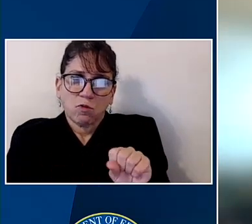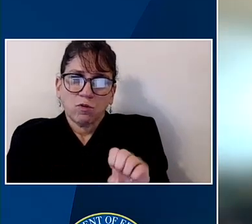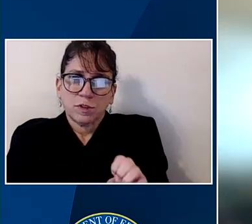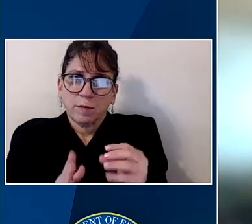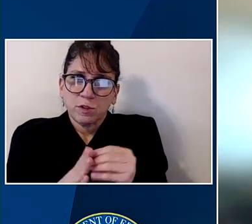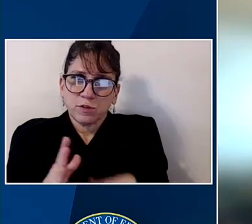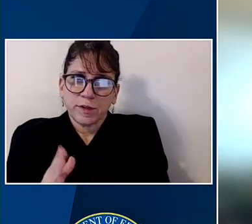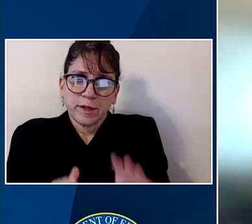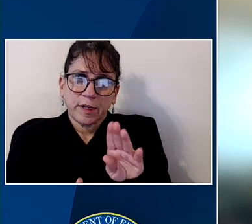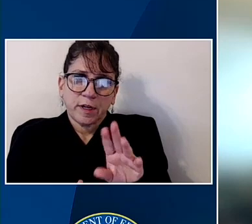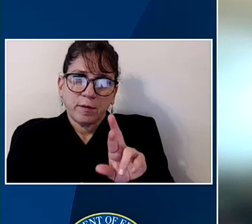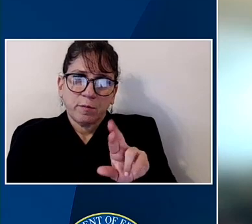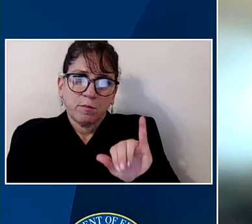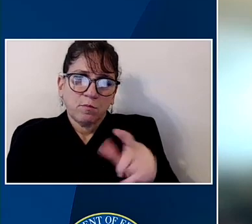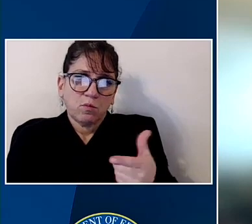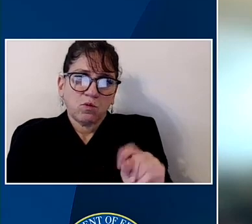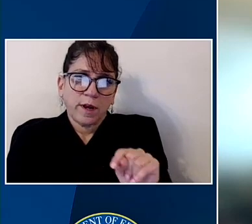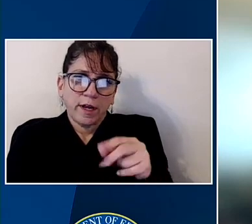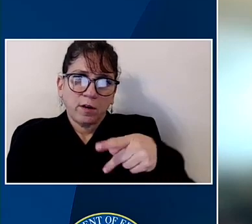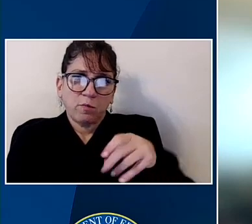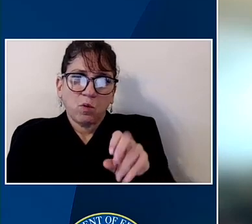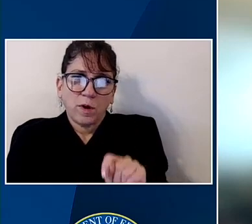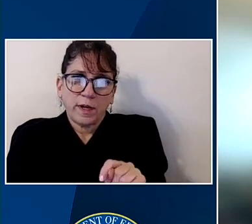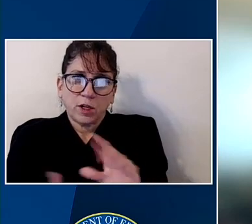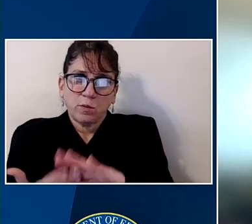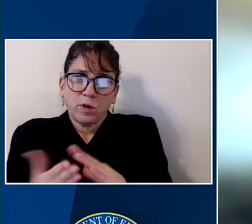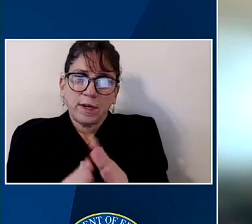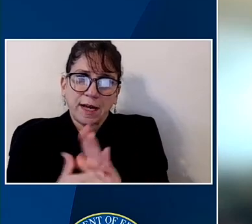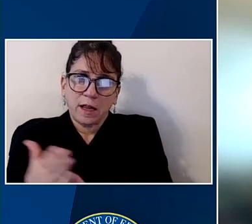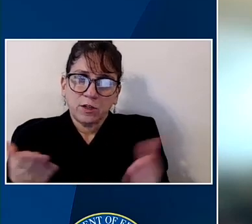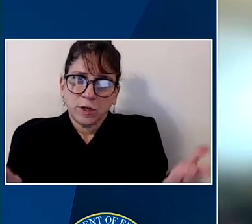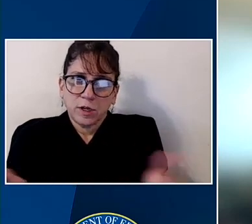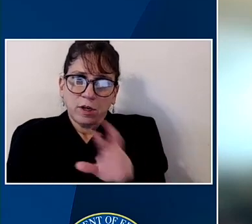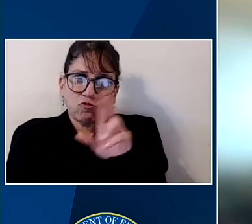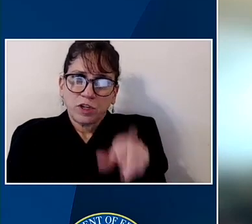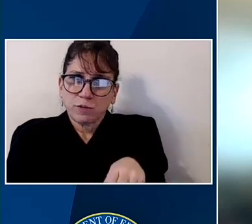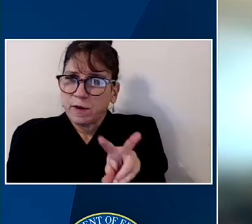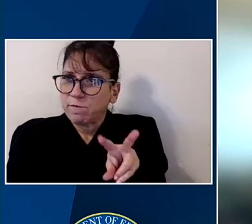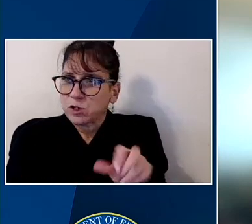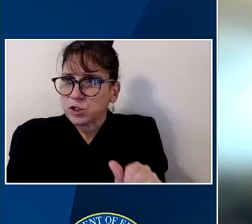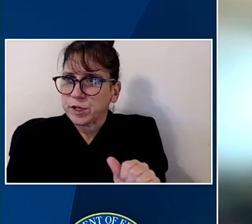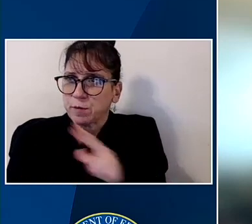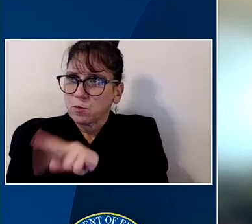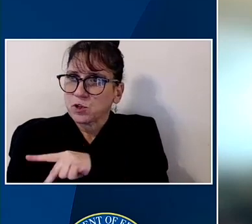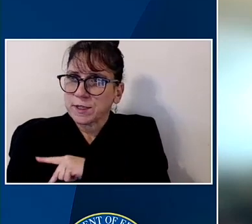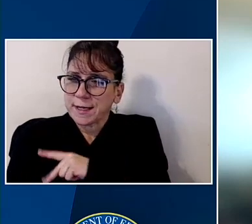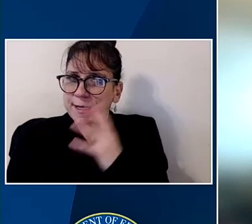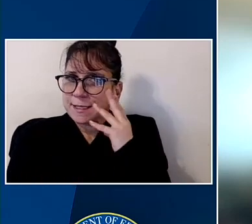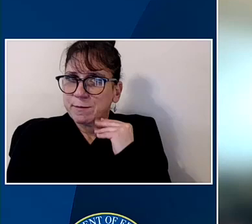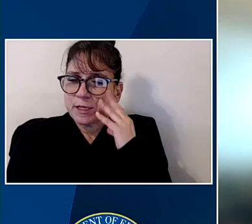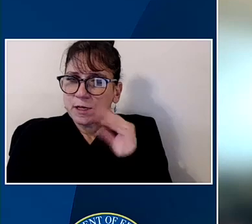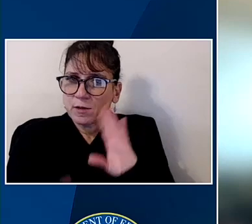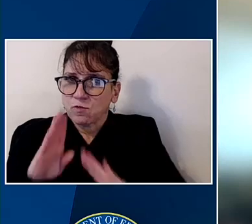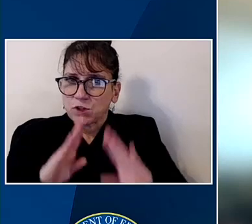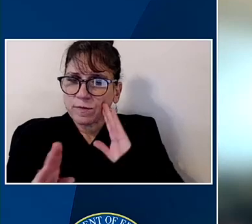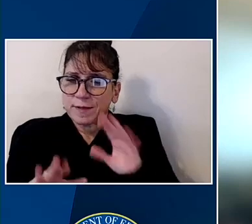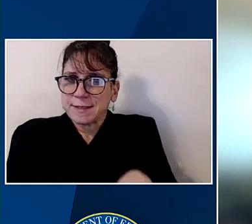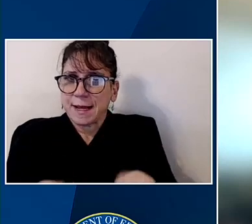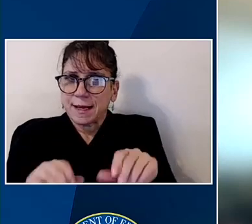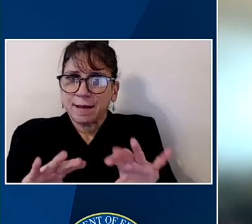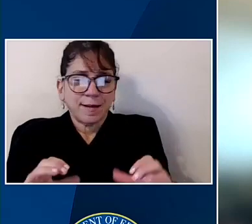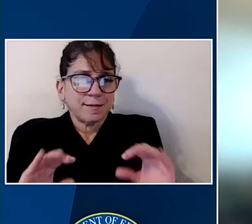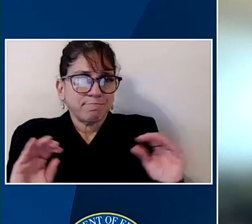Point Community College in Richmond, Virginia. I have personally experienced the frustration of taking classes and not having the option